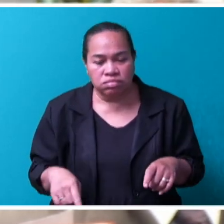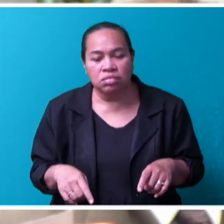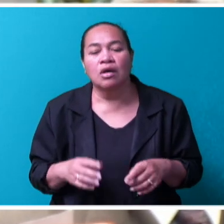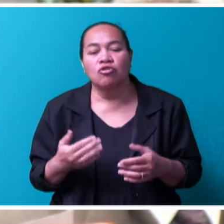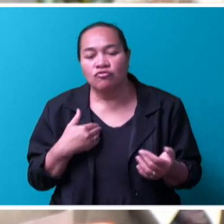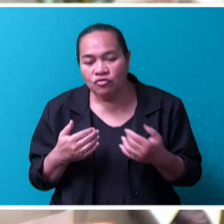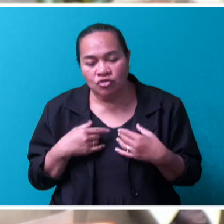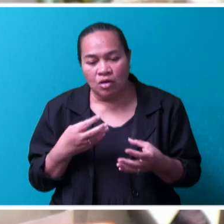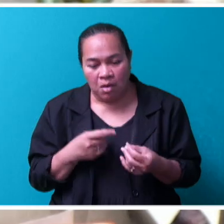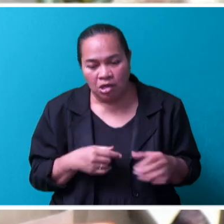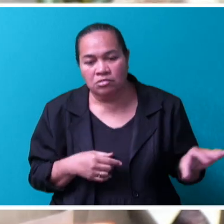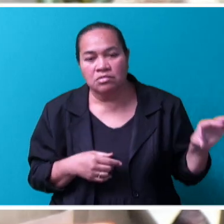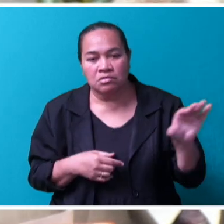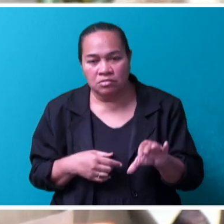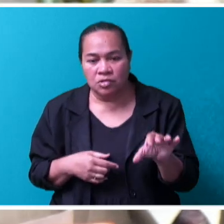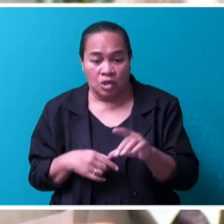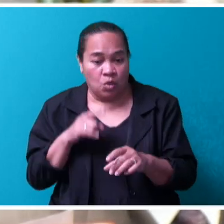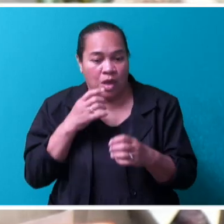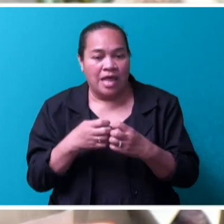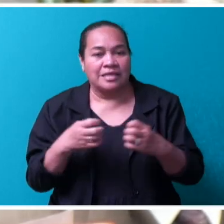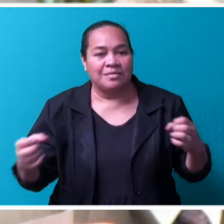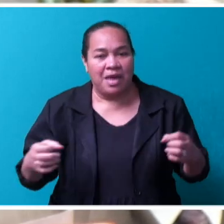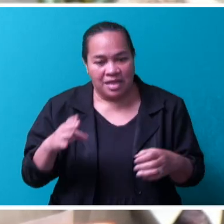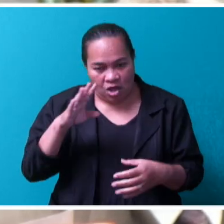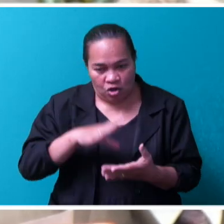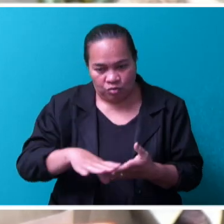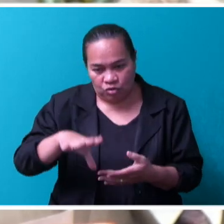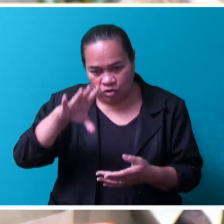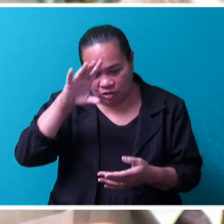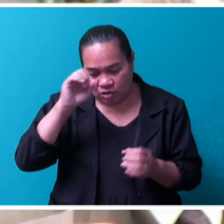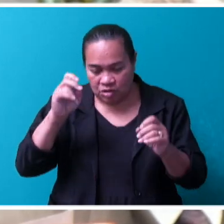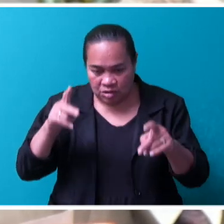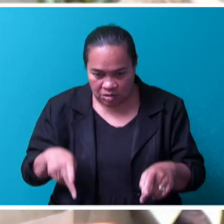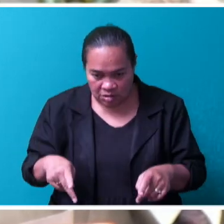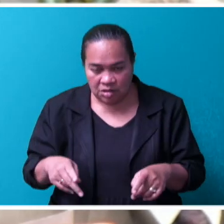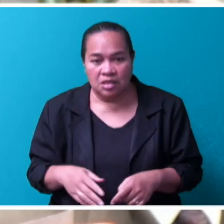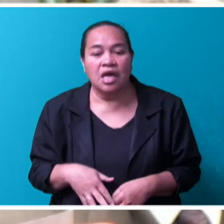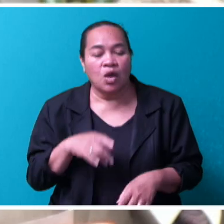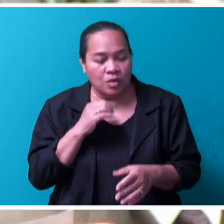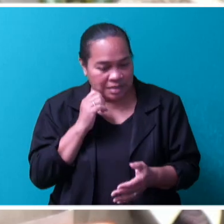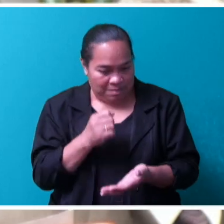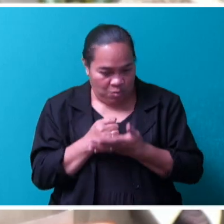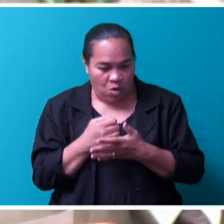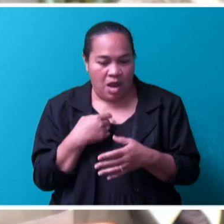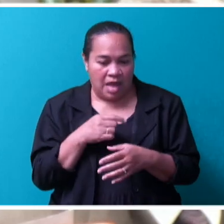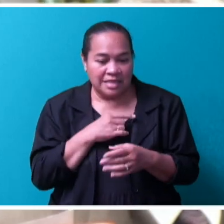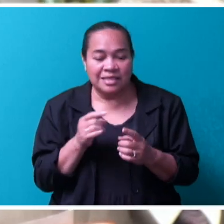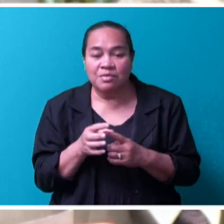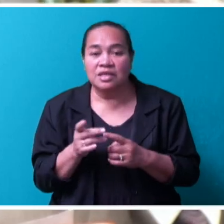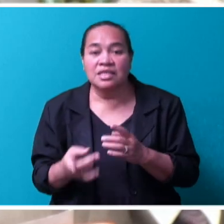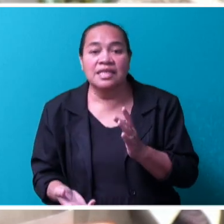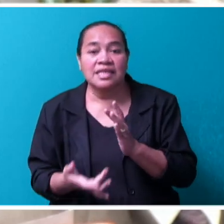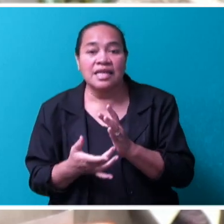expand education opportunities and support our ministry's own investment in technical and vocational